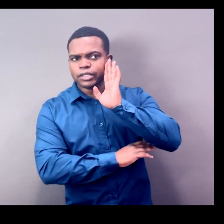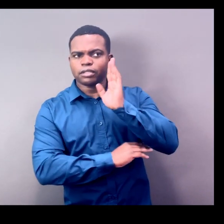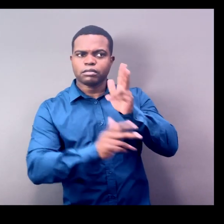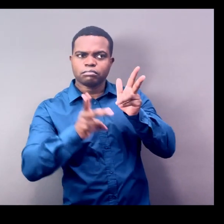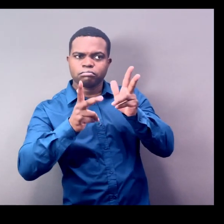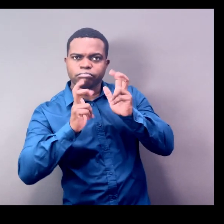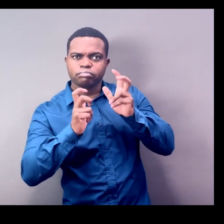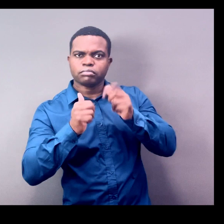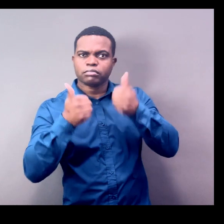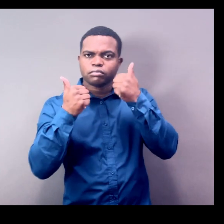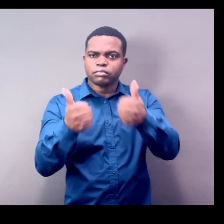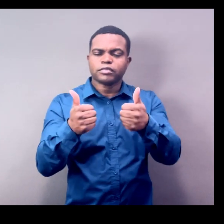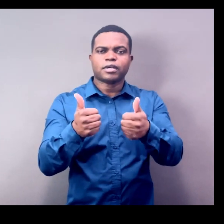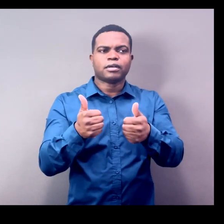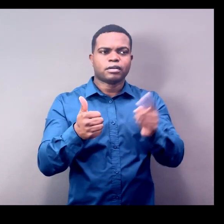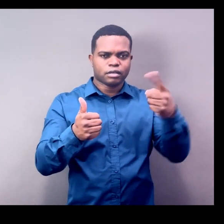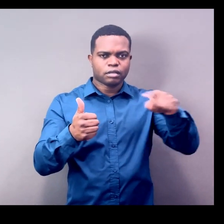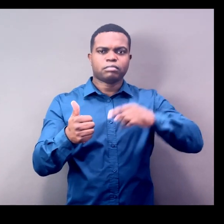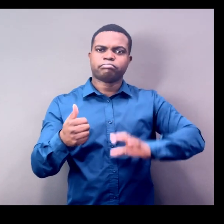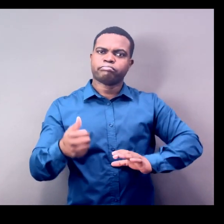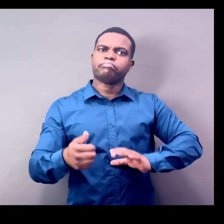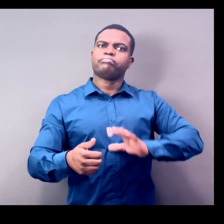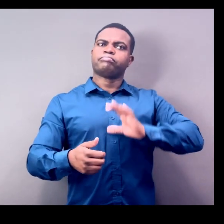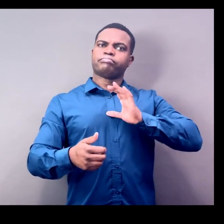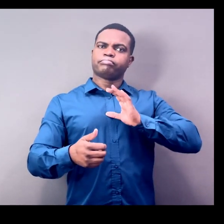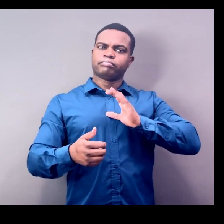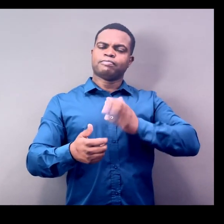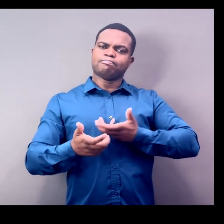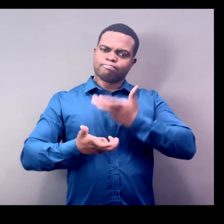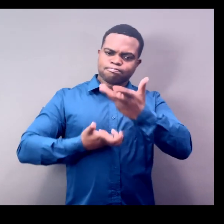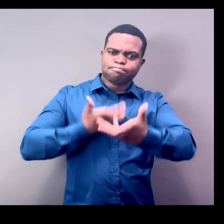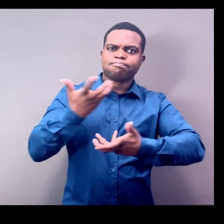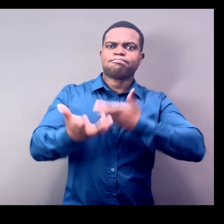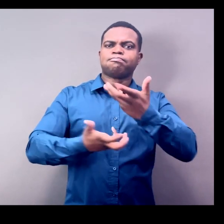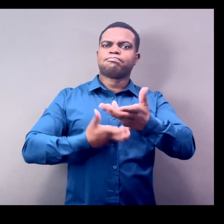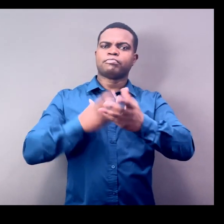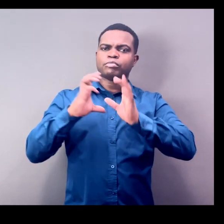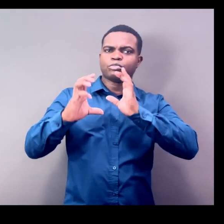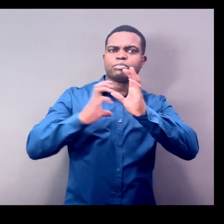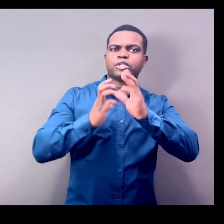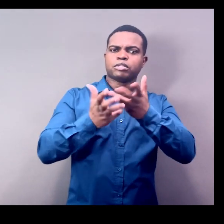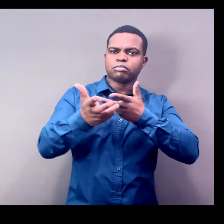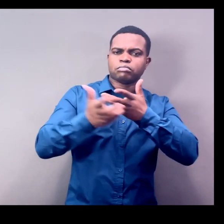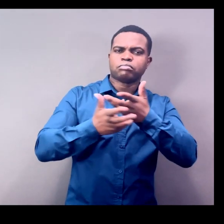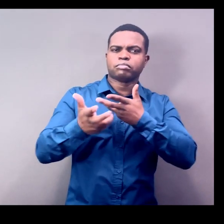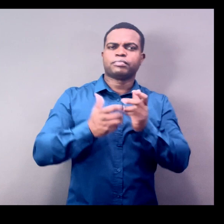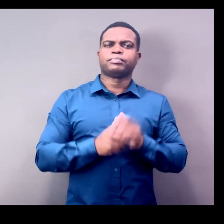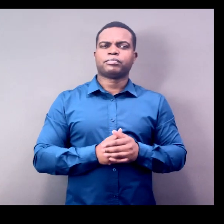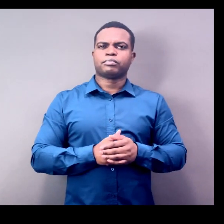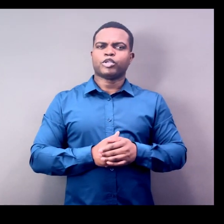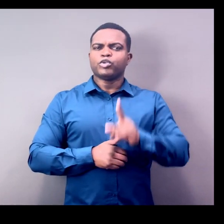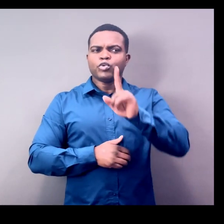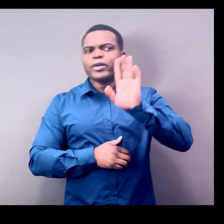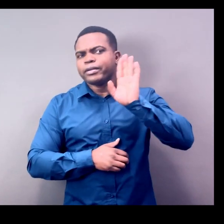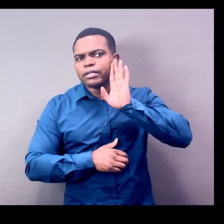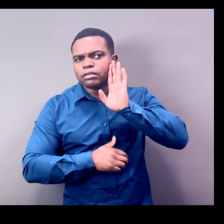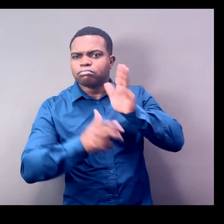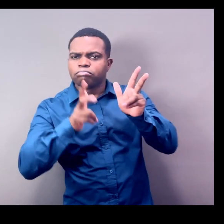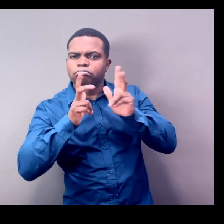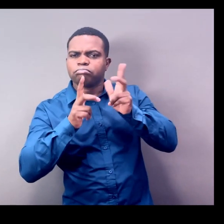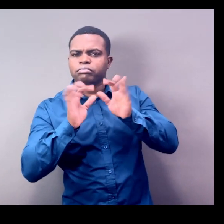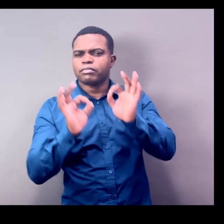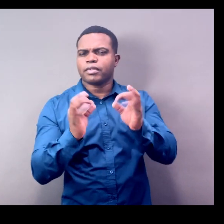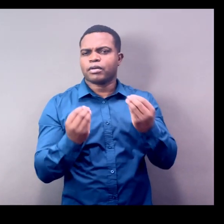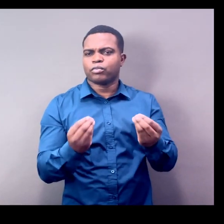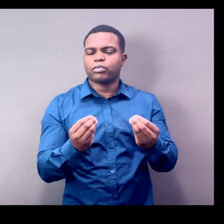how do you listen actively? How do you listen actively? You have to give your